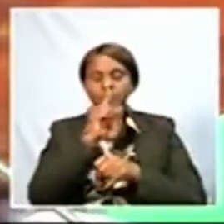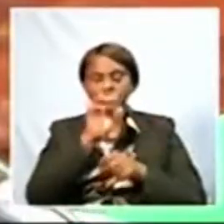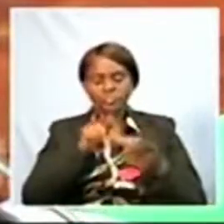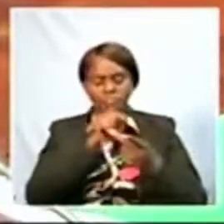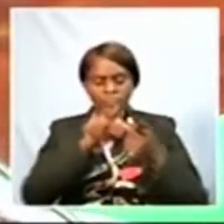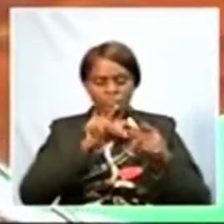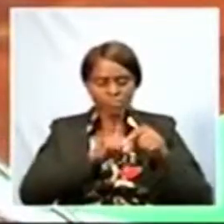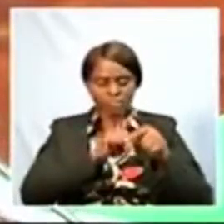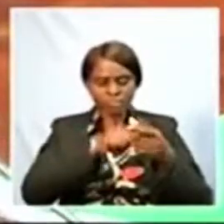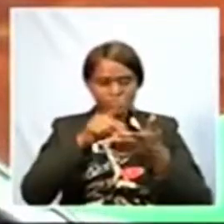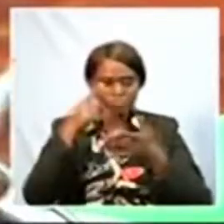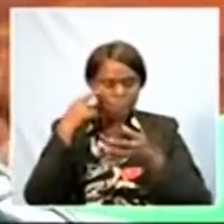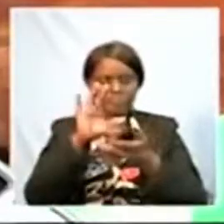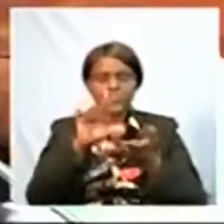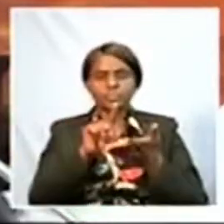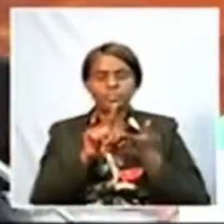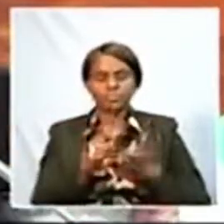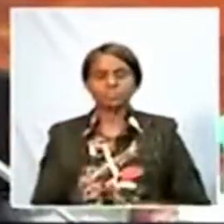timely repayments of the loan.